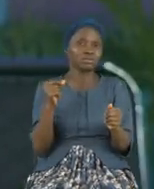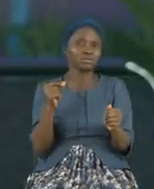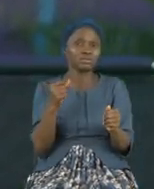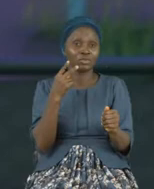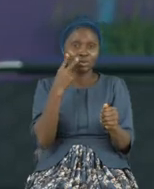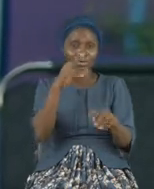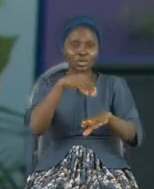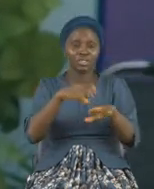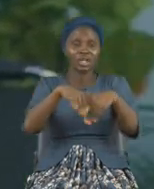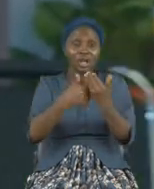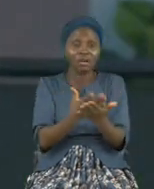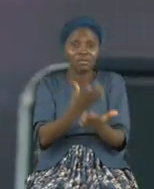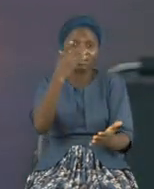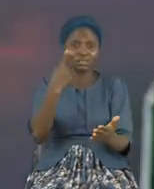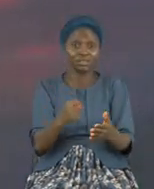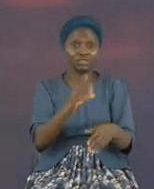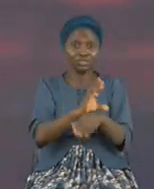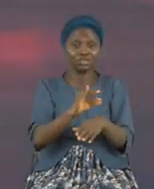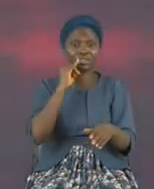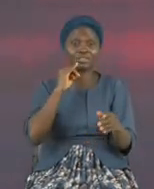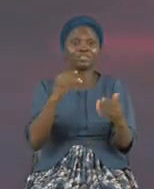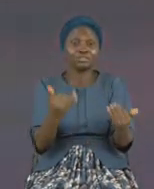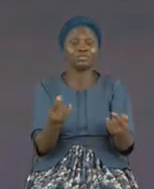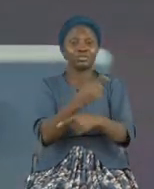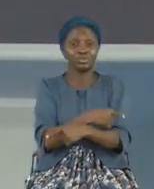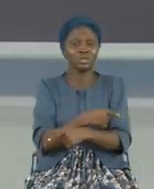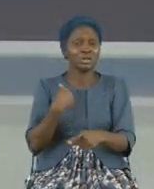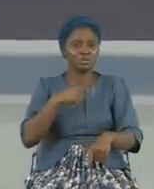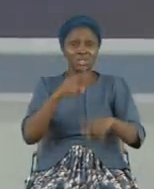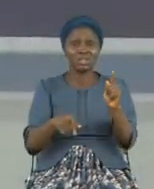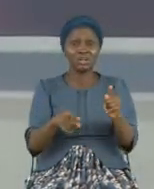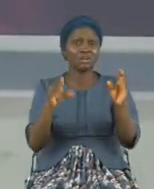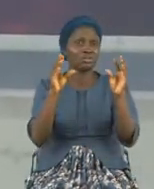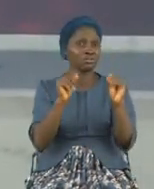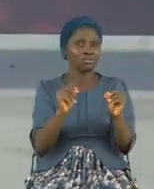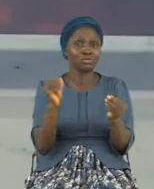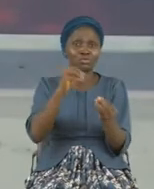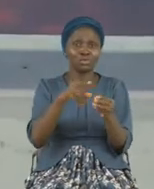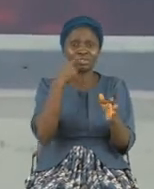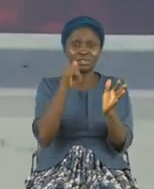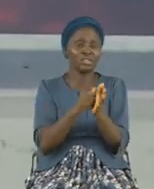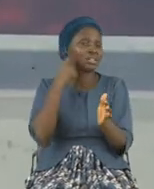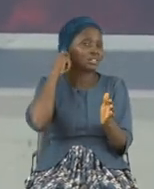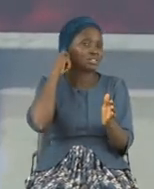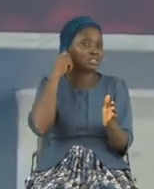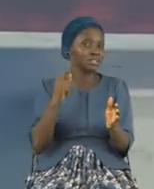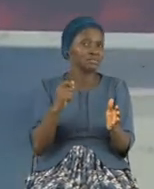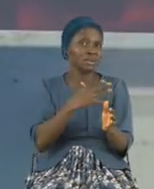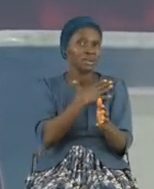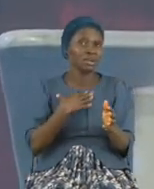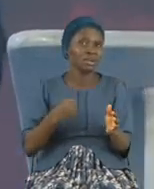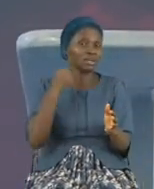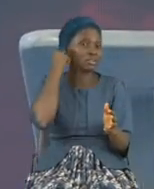today. We can no more say, silver and gold have I none. And the person he was talking